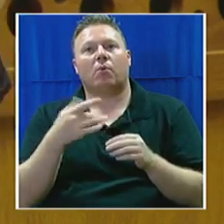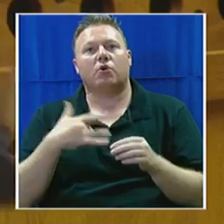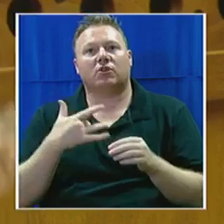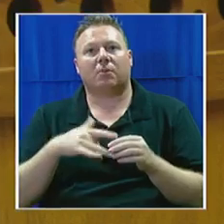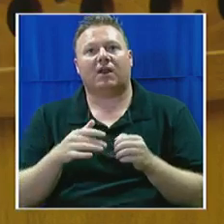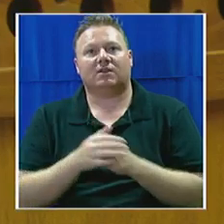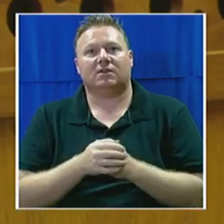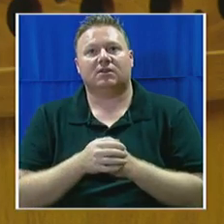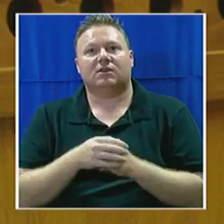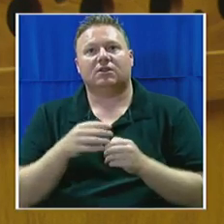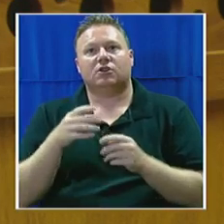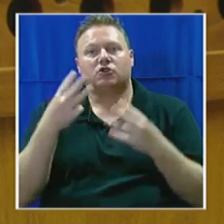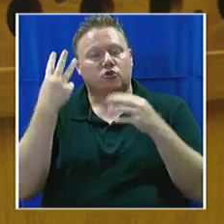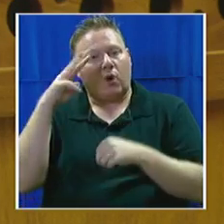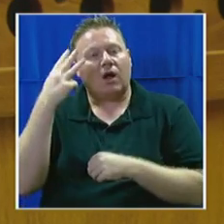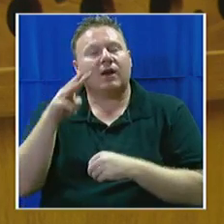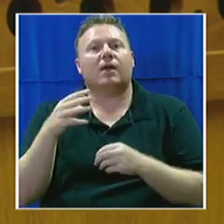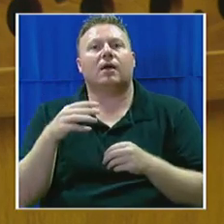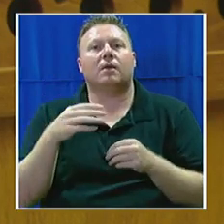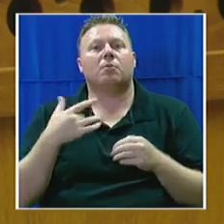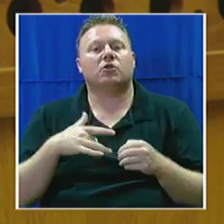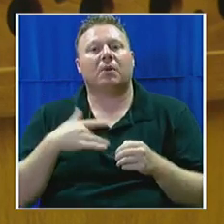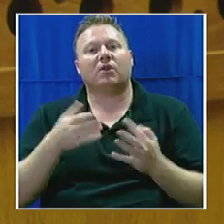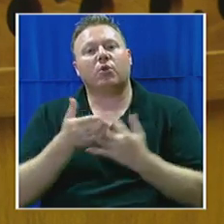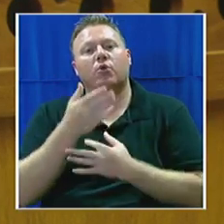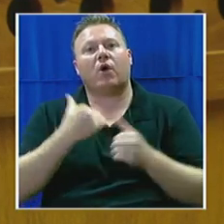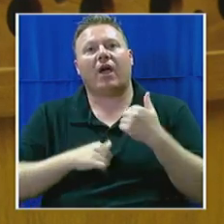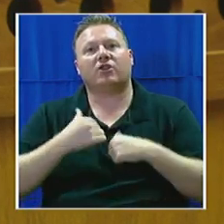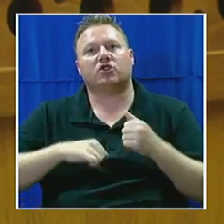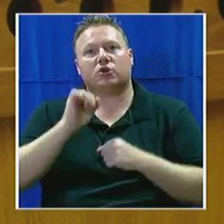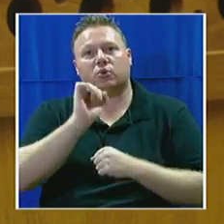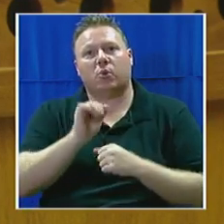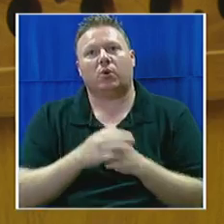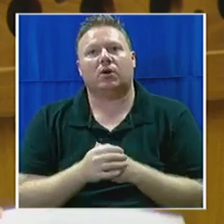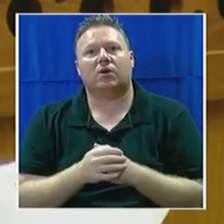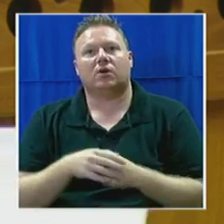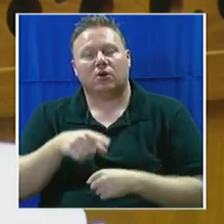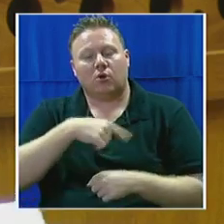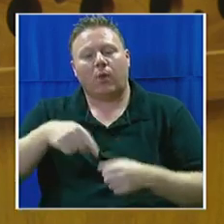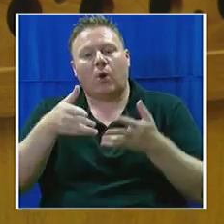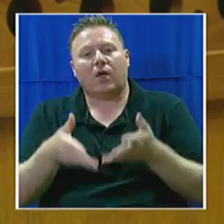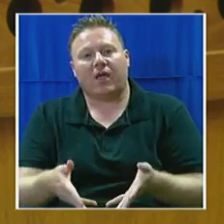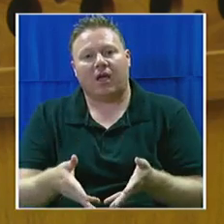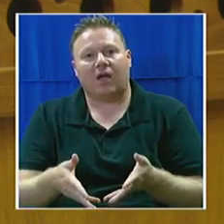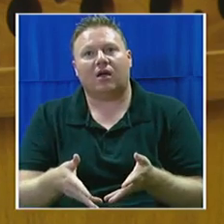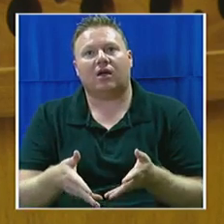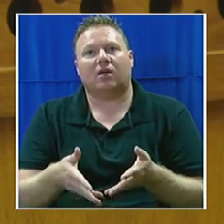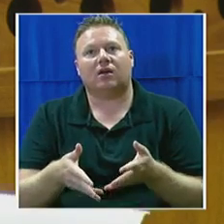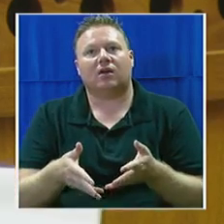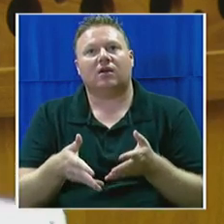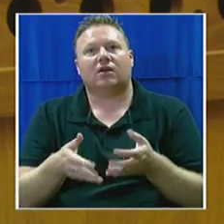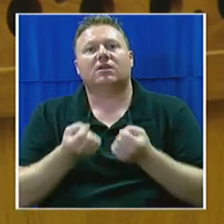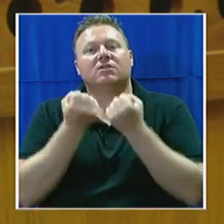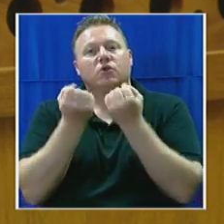Tshwane municipality, through your own actions. We are here to